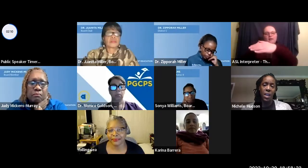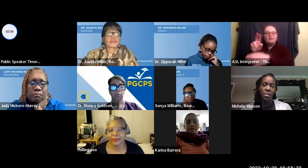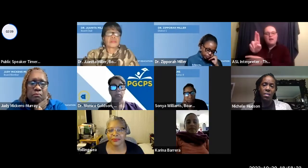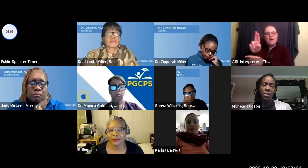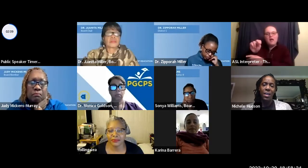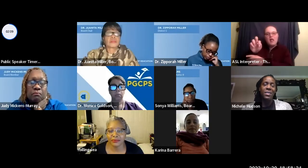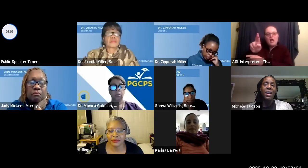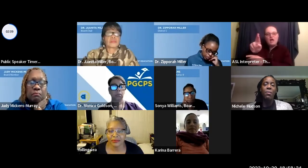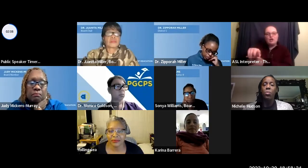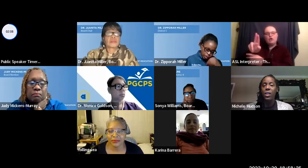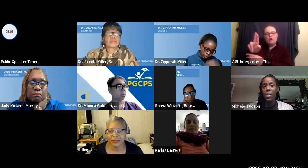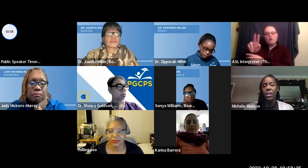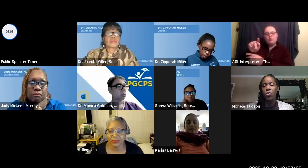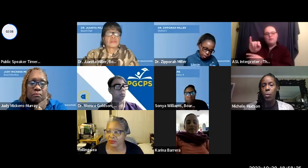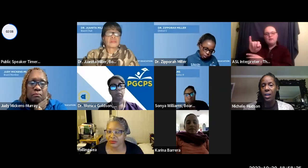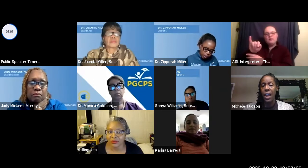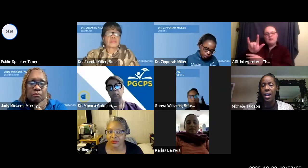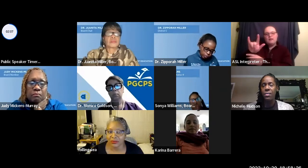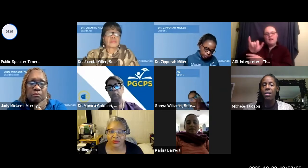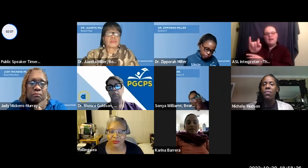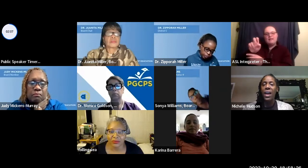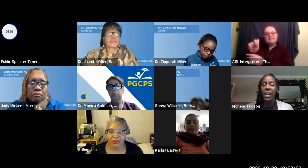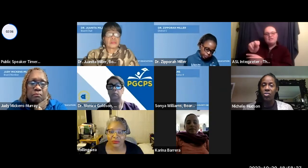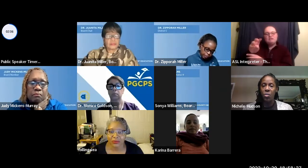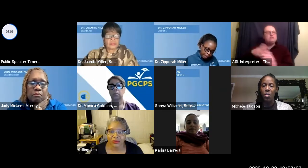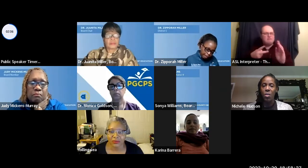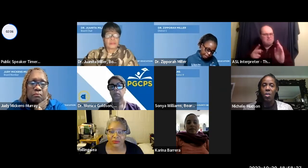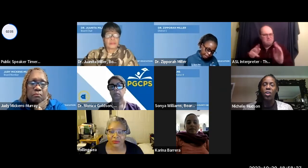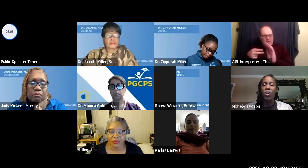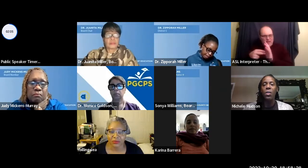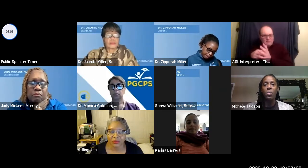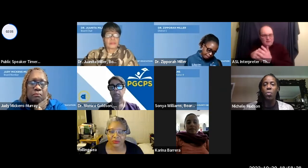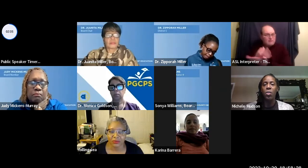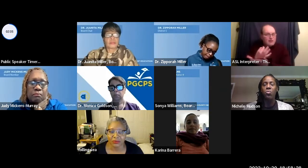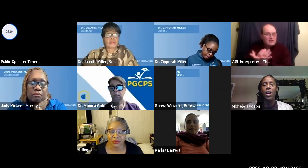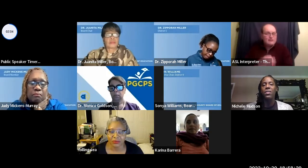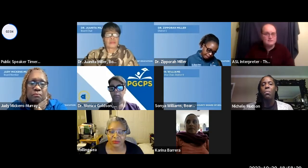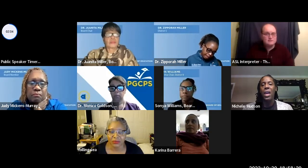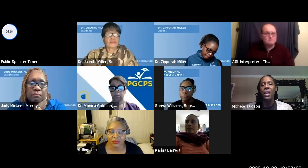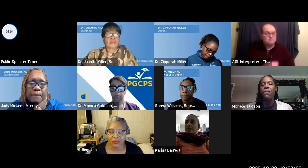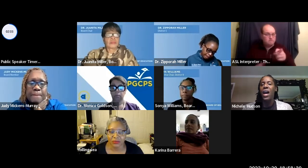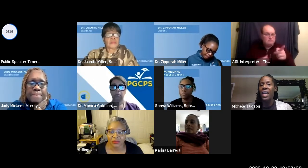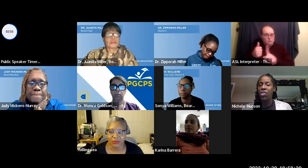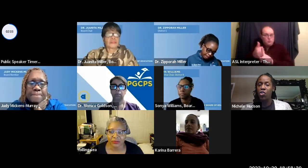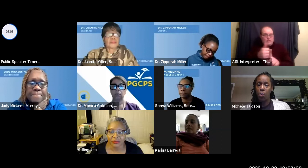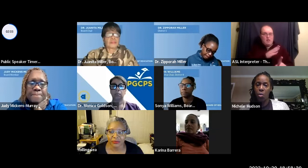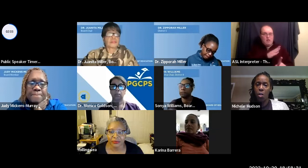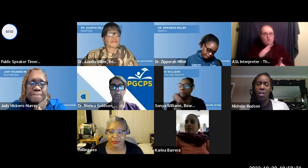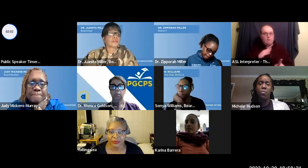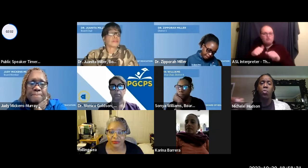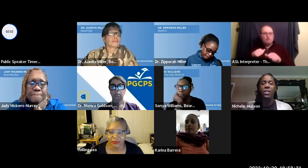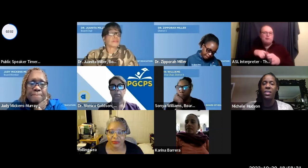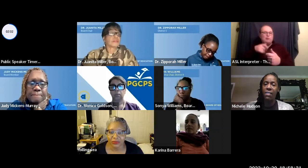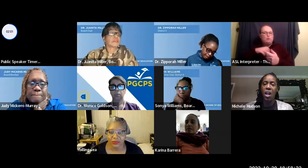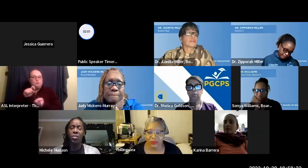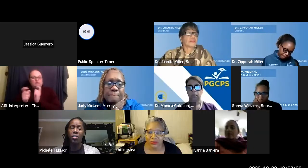underutilization mean? Is that really being interpreted as financial? Are you as a board trying to make a financial pool